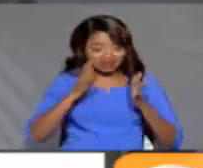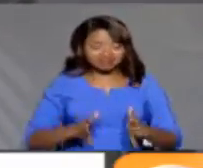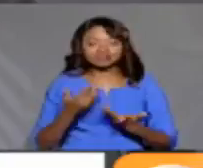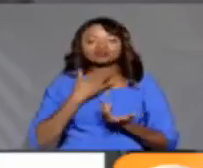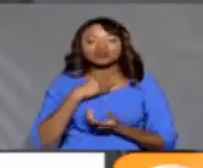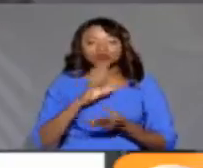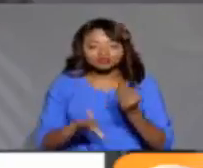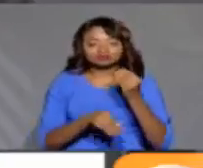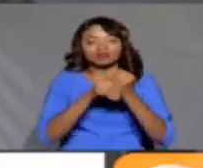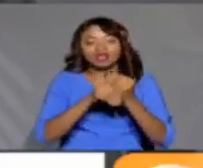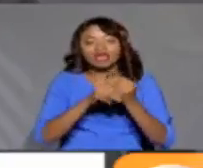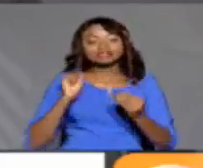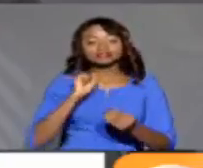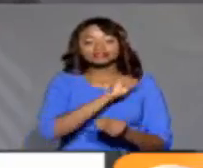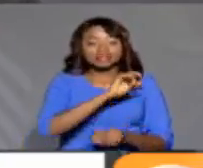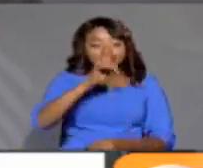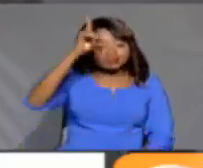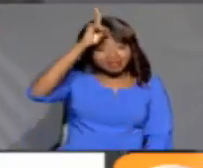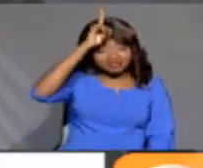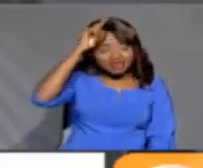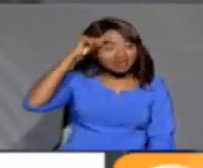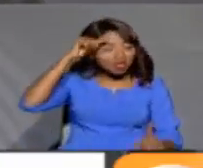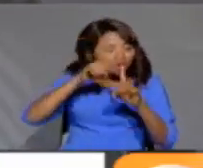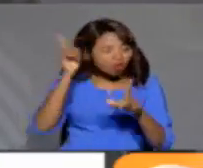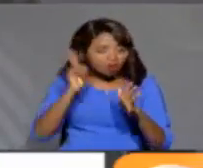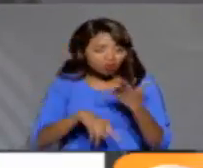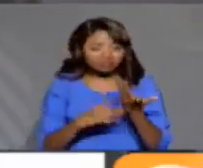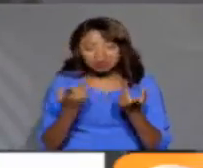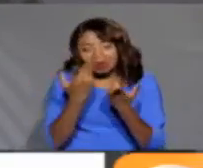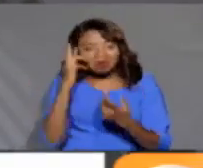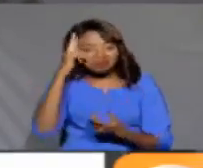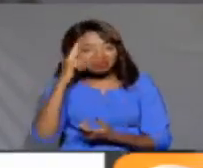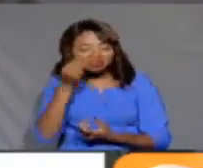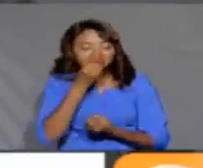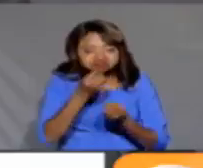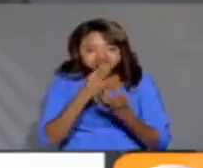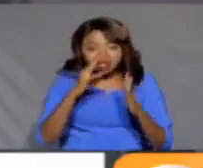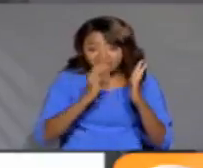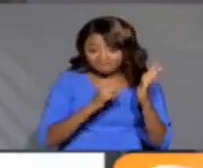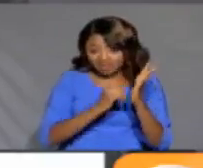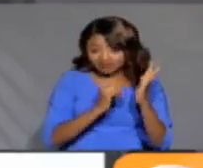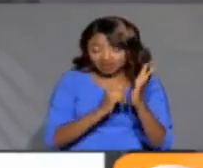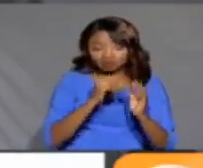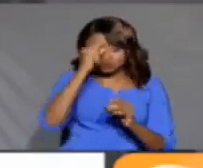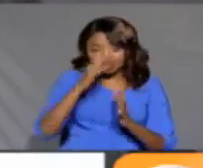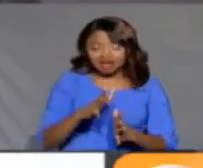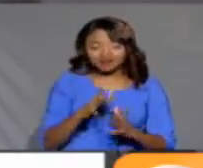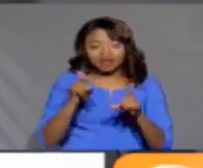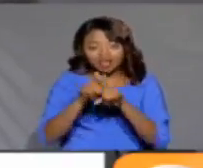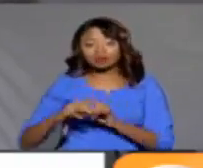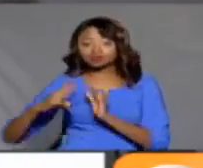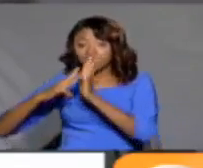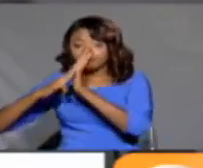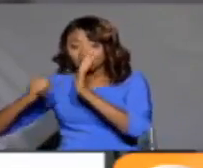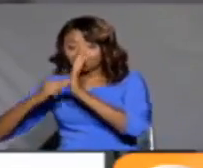edition of the Senate Mashinani. The reasons, or rather excuses, advanced by Machakos Governor Alfred Mutua and his Makueni